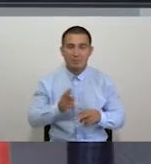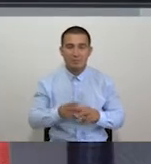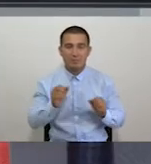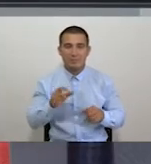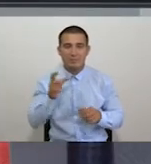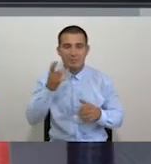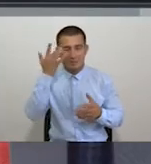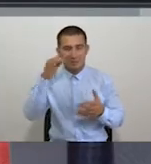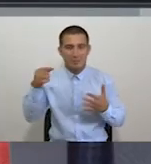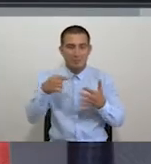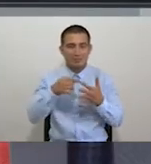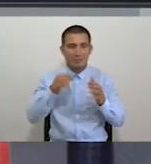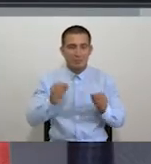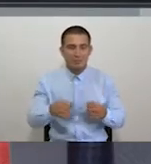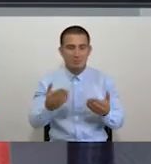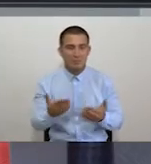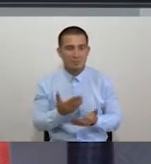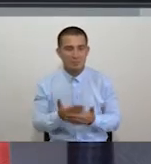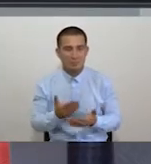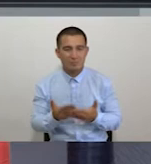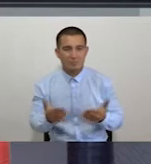nina qo'lingizga sanchilib ketishi mumkin.